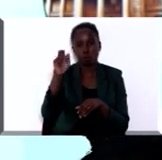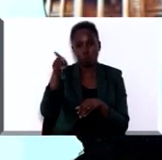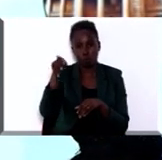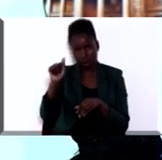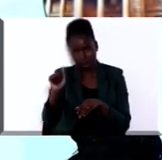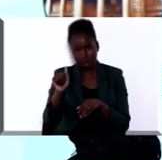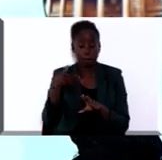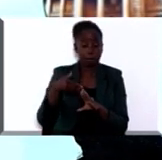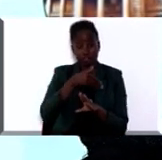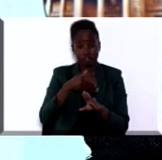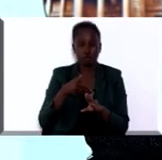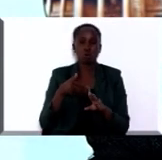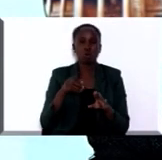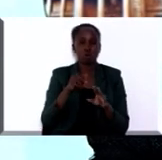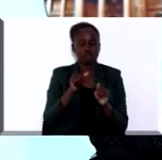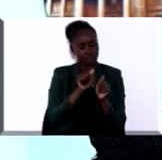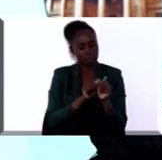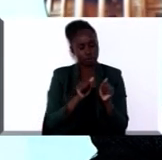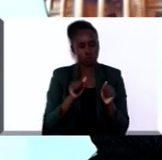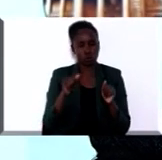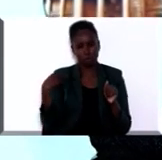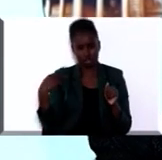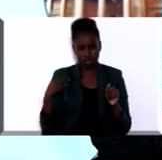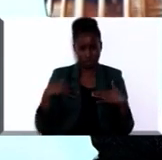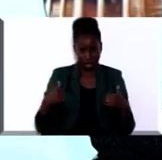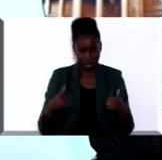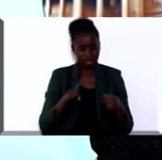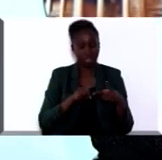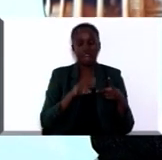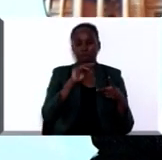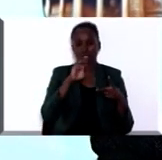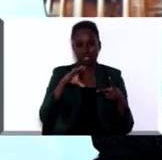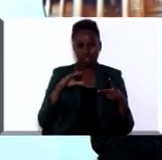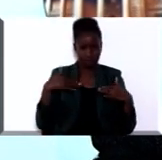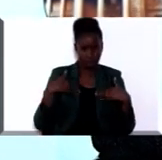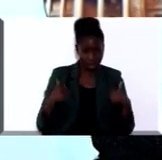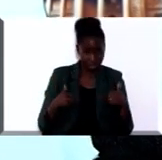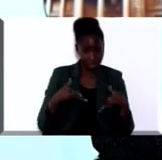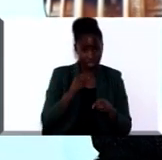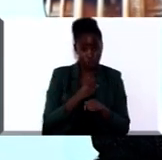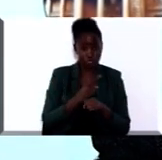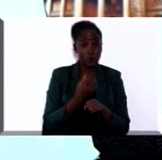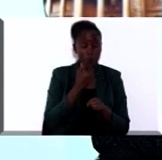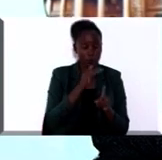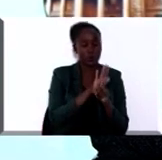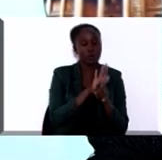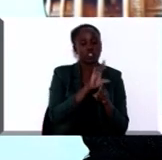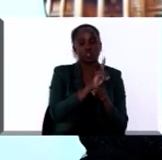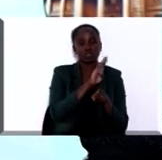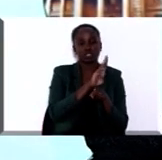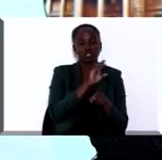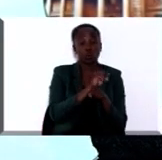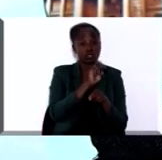Deputy Minister of Health and former MEC for Health in Gauteng. Dr. Popi